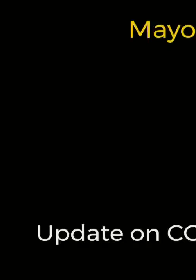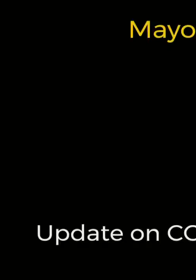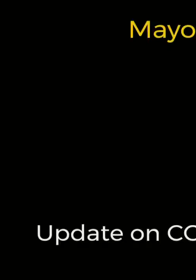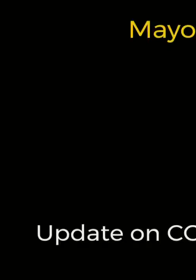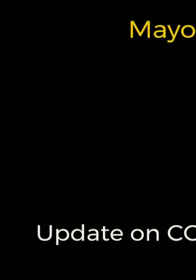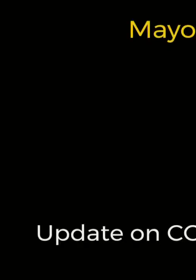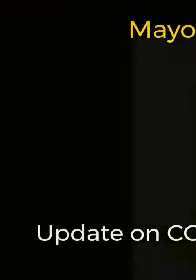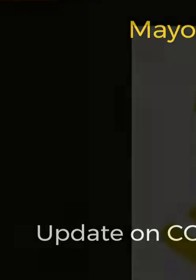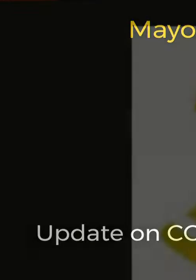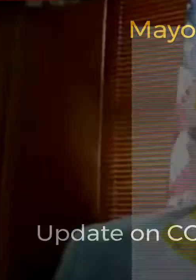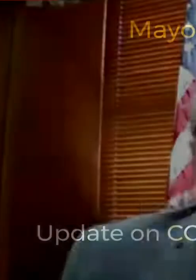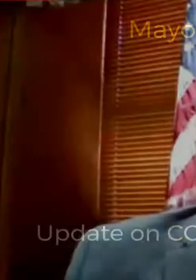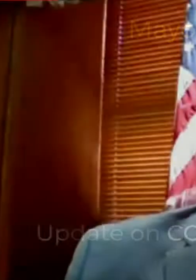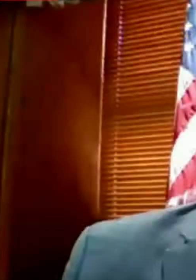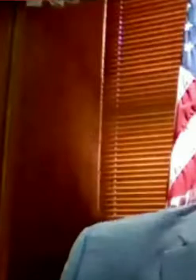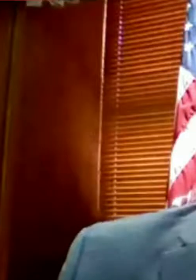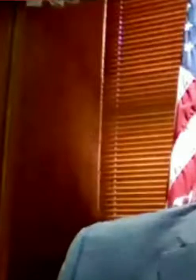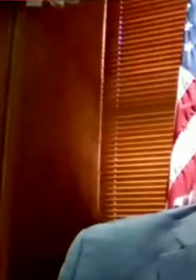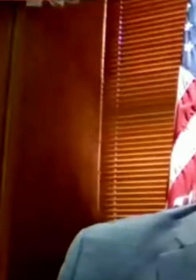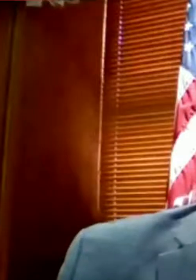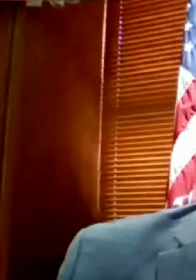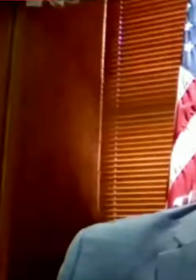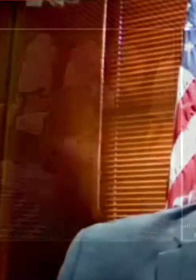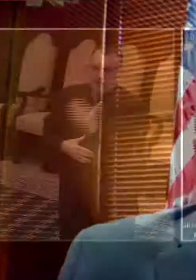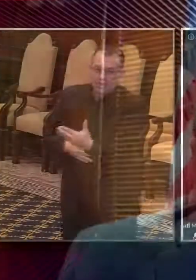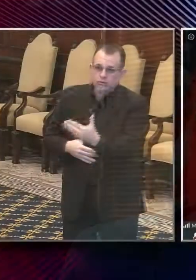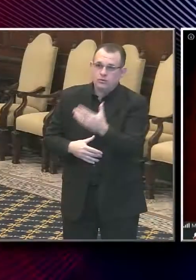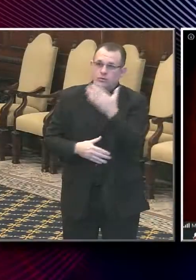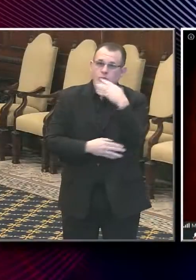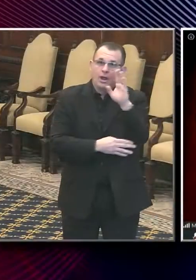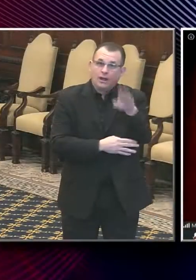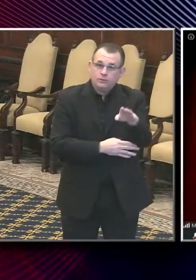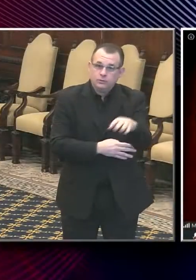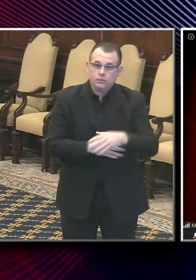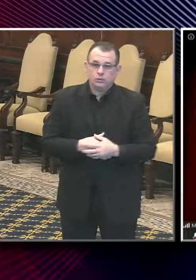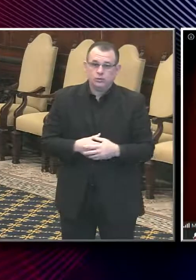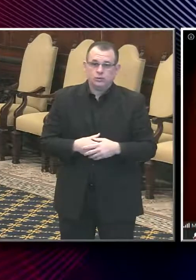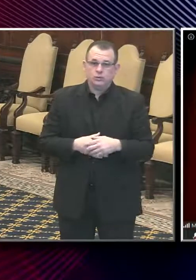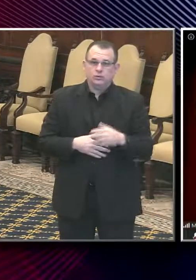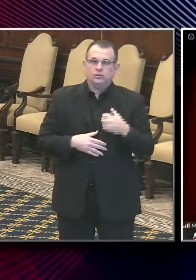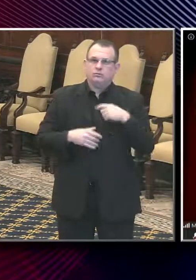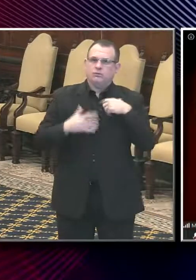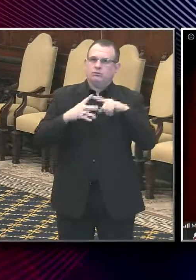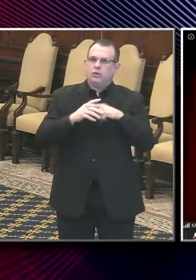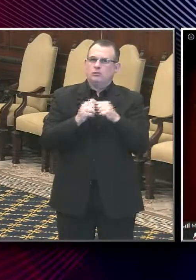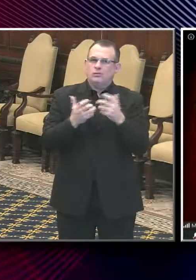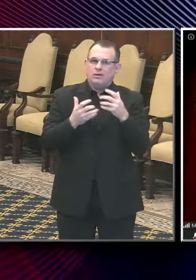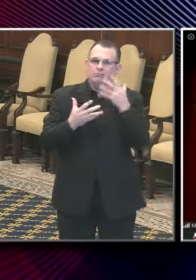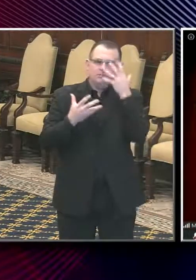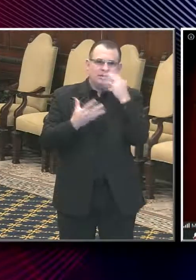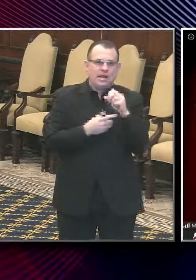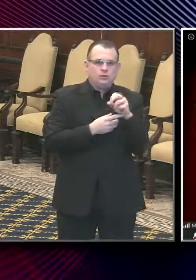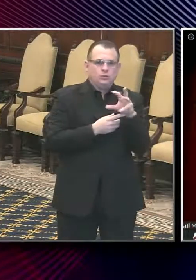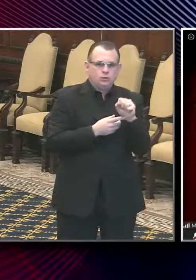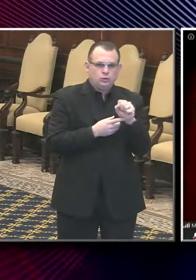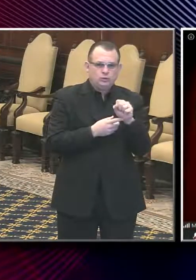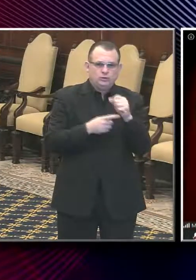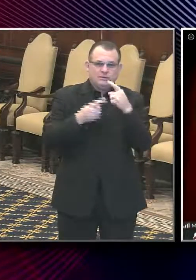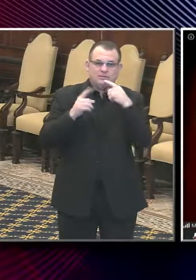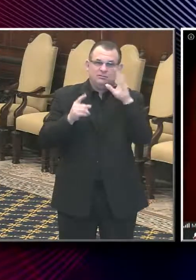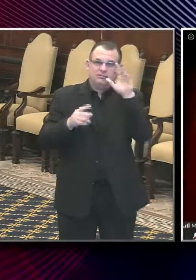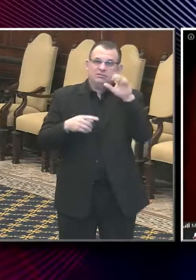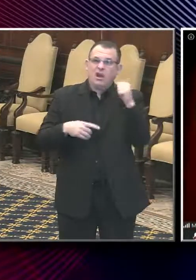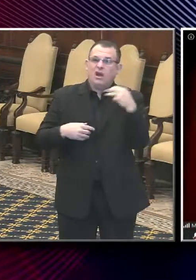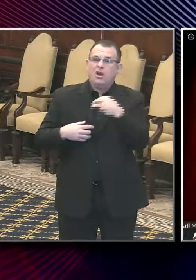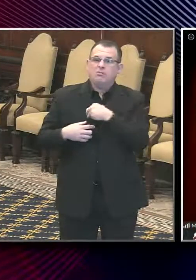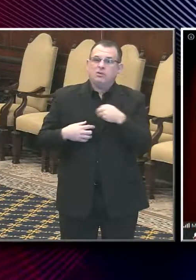Mayor, you have the floor. Thank you very much. Good afternoon, everyone. I begin today with some very sad news. I have to announce that another member of our city government